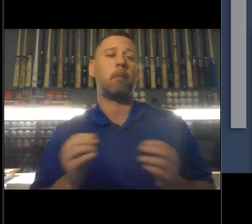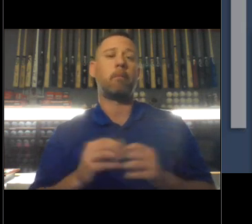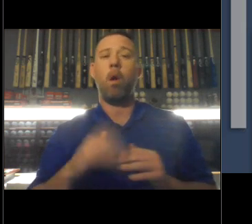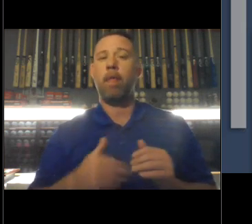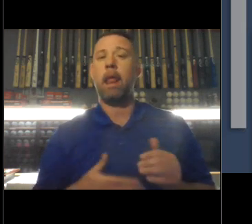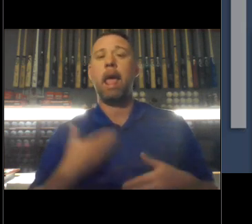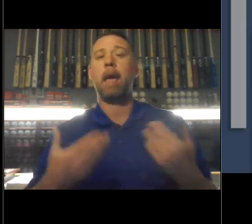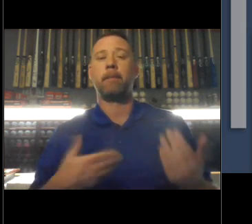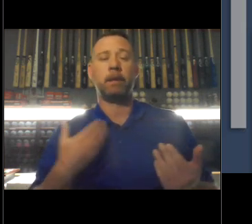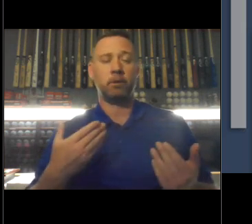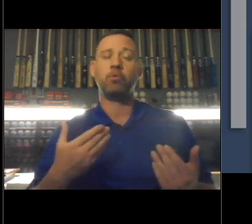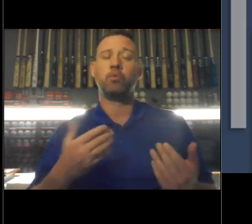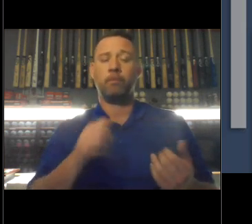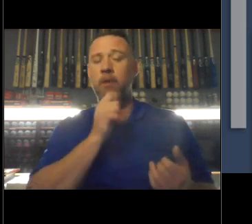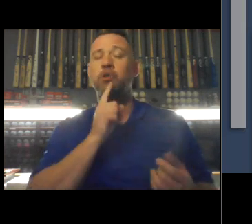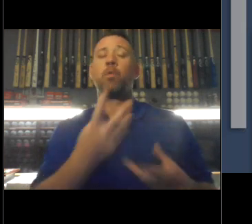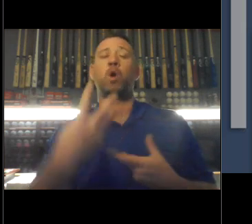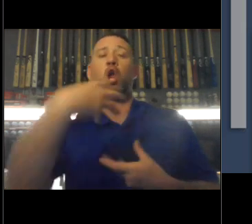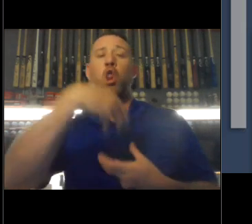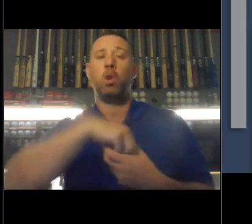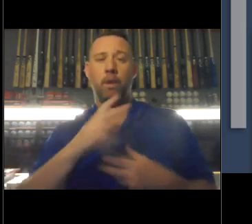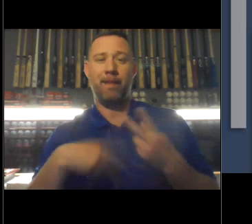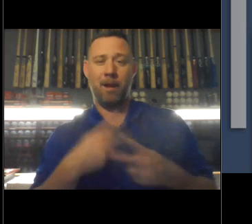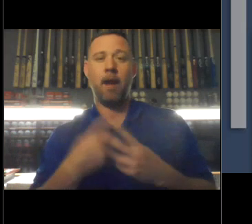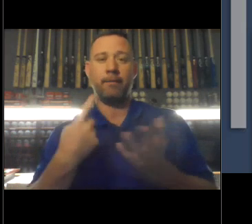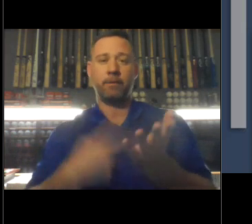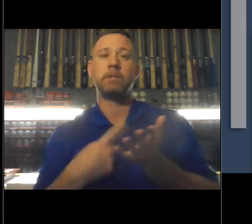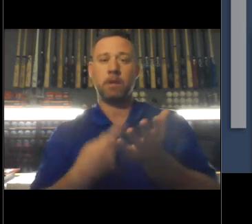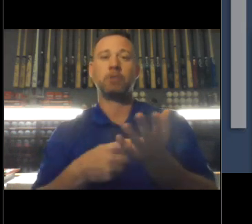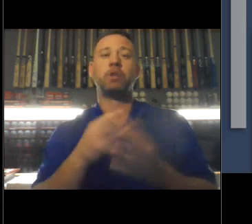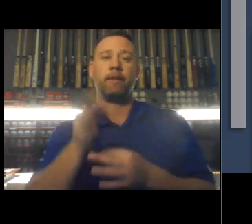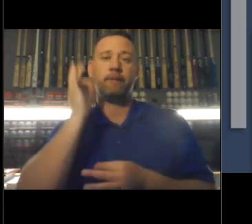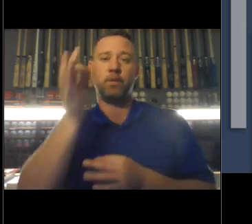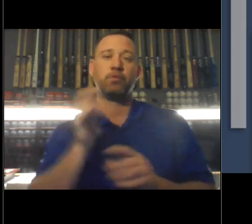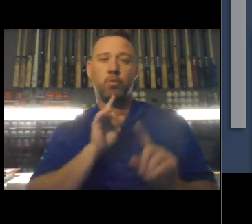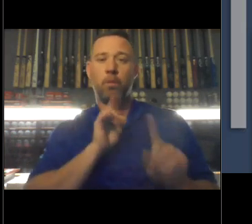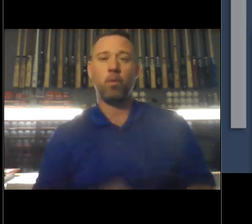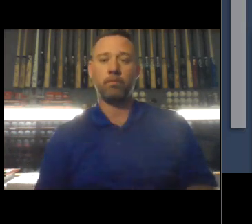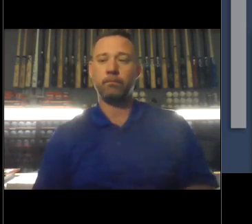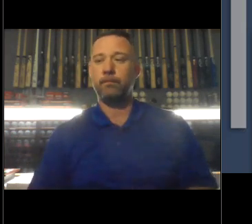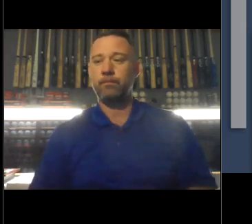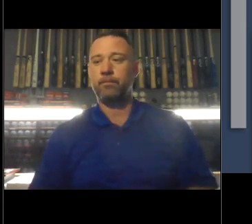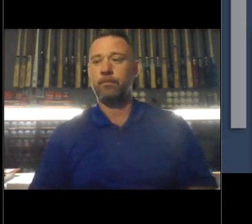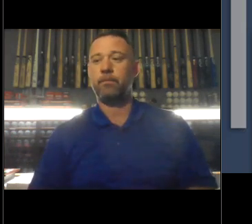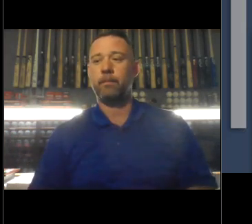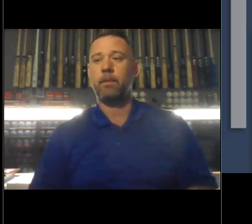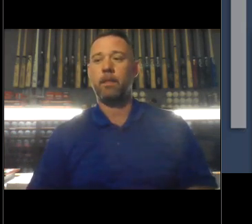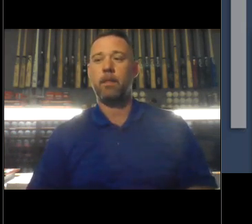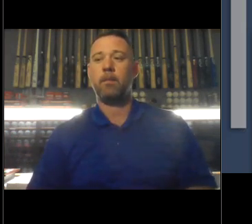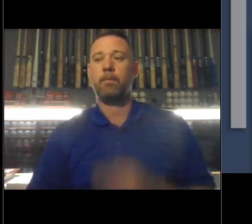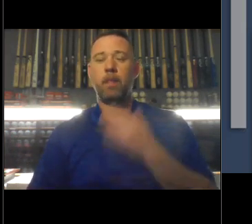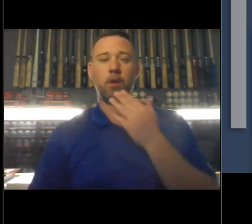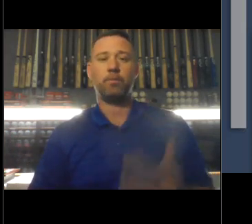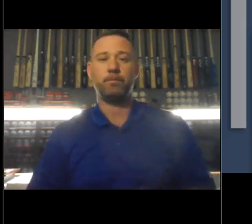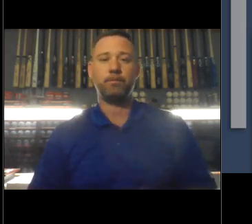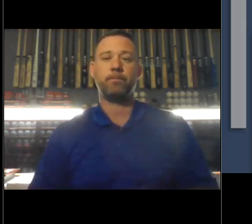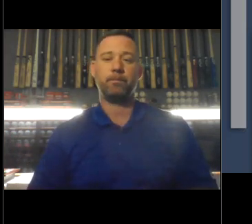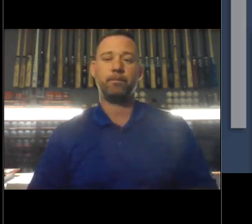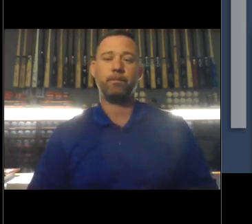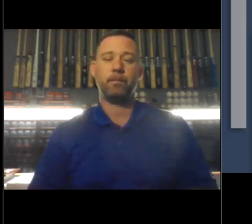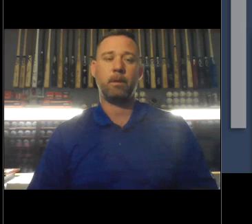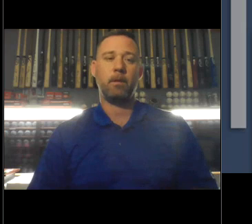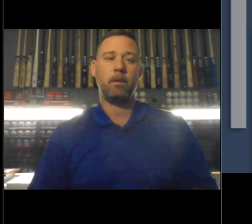make sure that we're including that type of discussion in our future reports. Thank you.